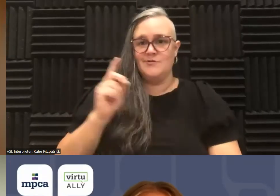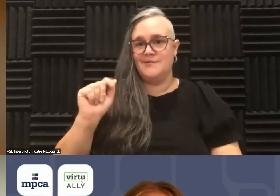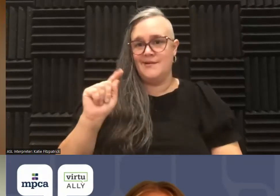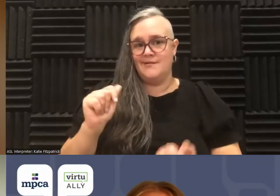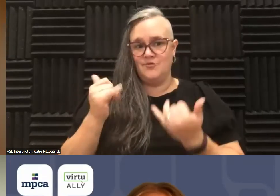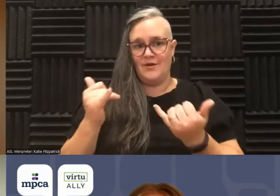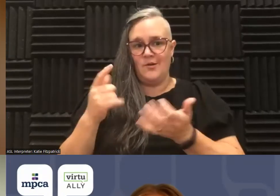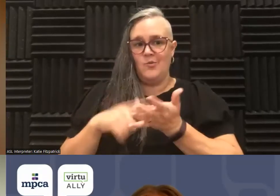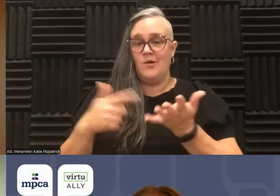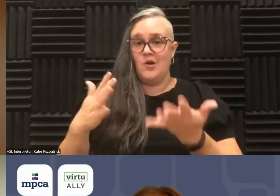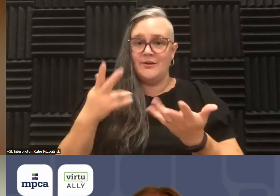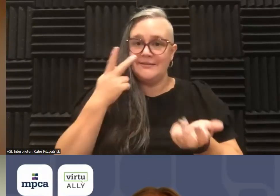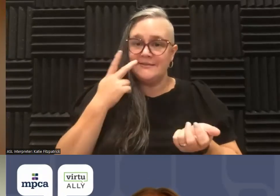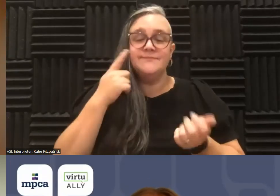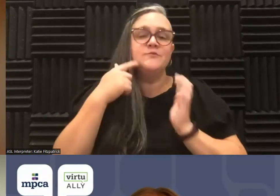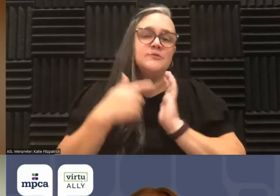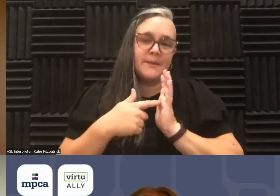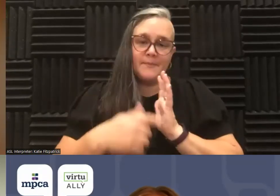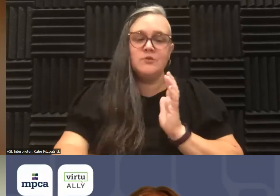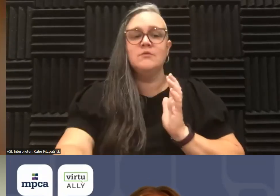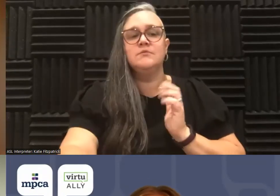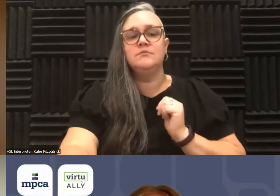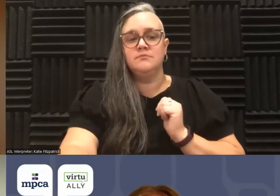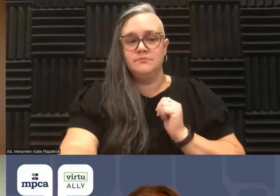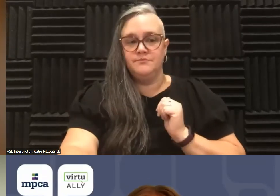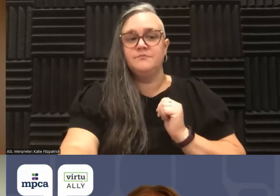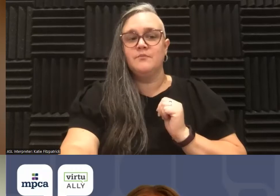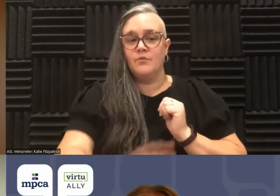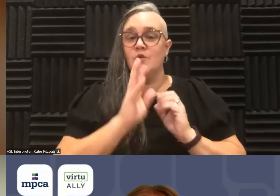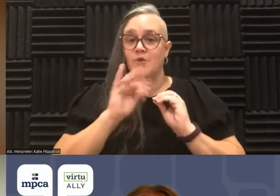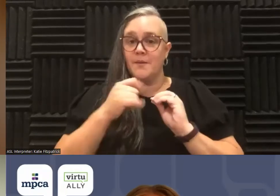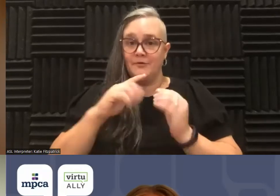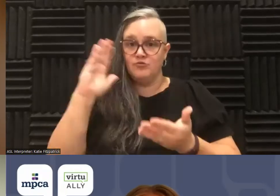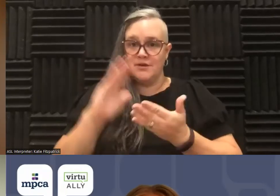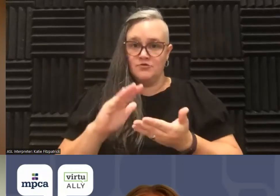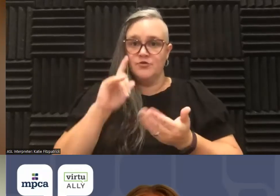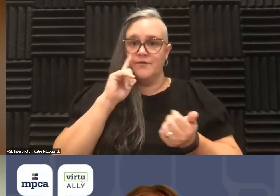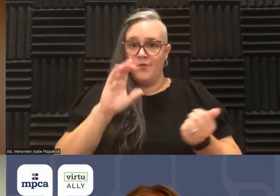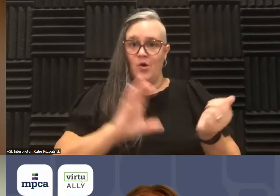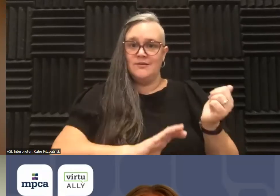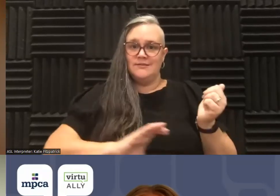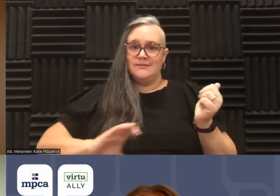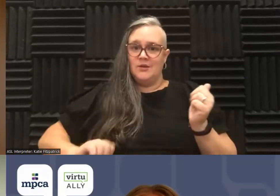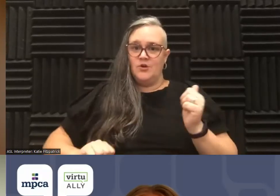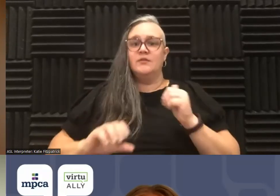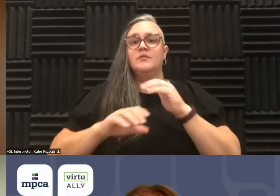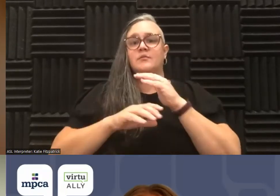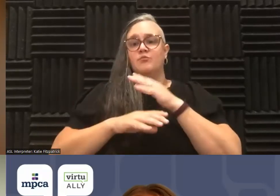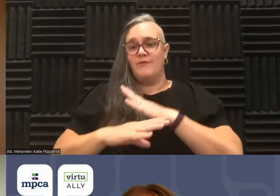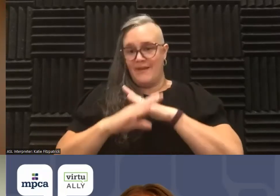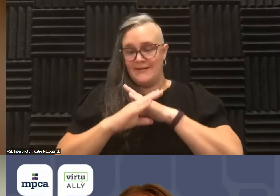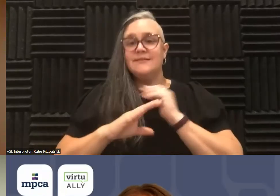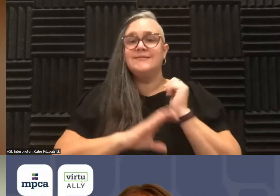were seeing. So for example, I mentioned the reduction in preventable cesarean